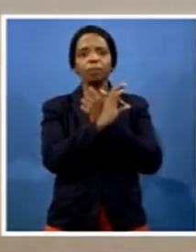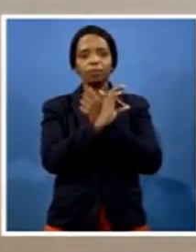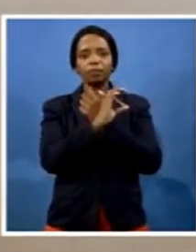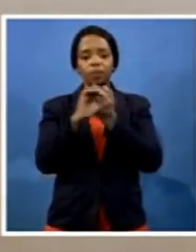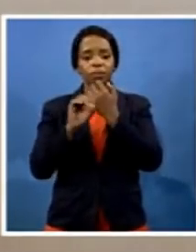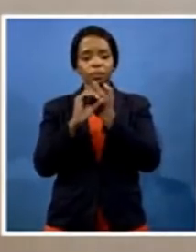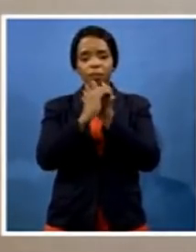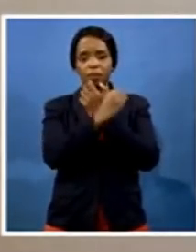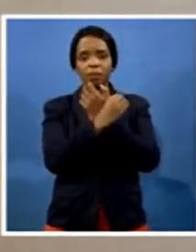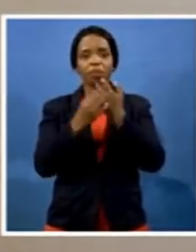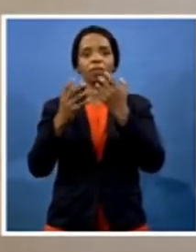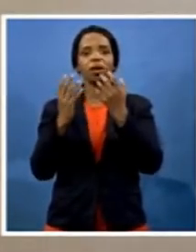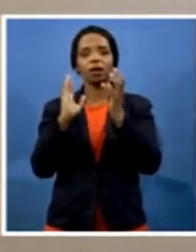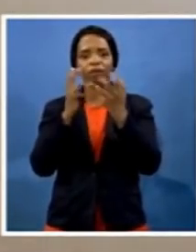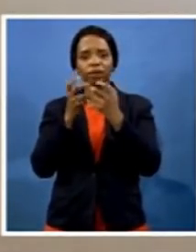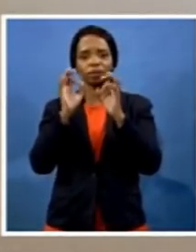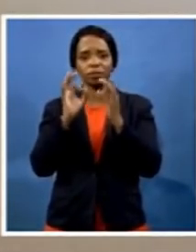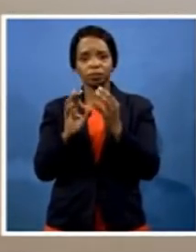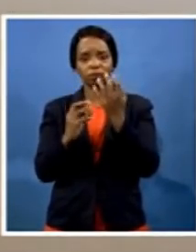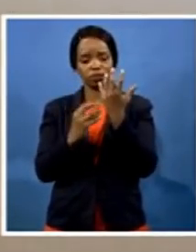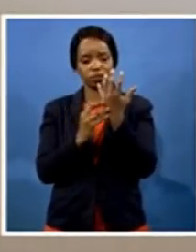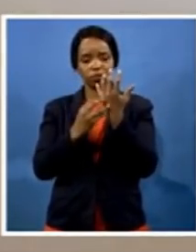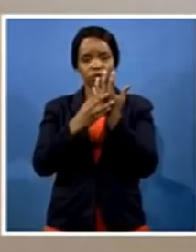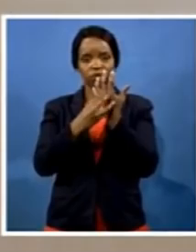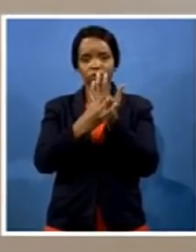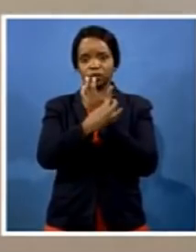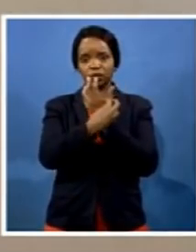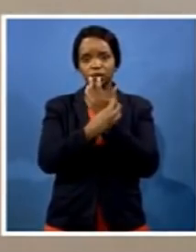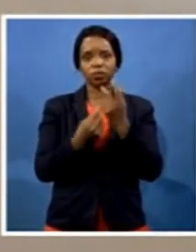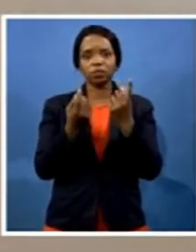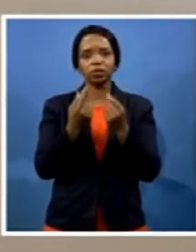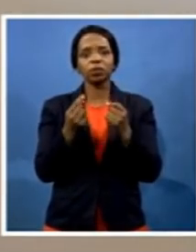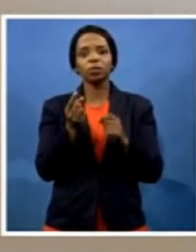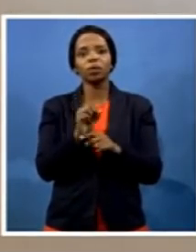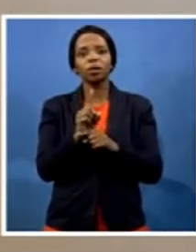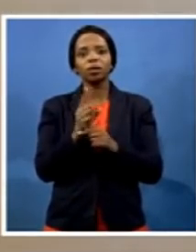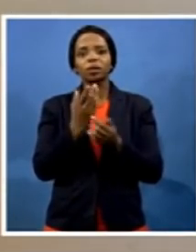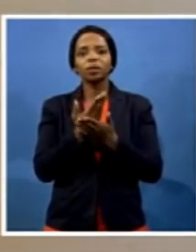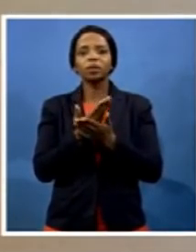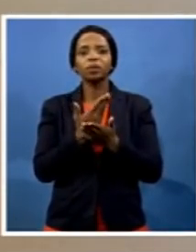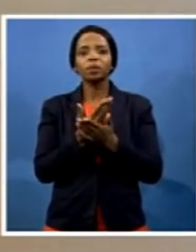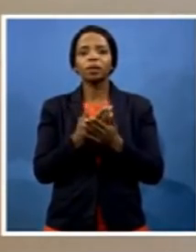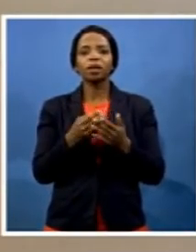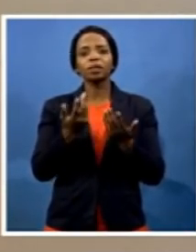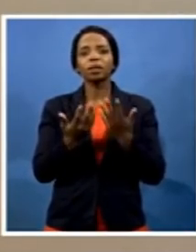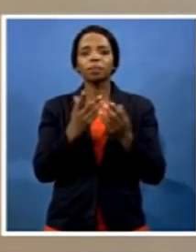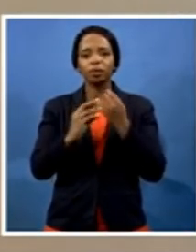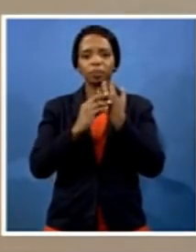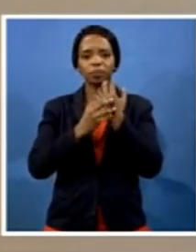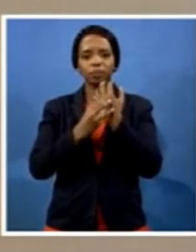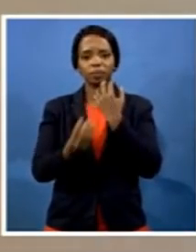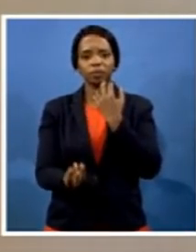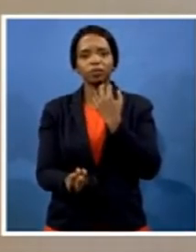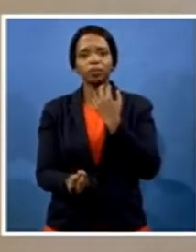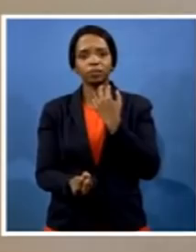mouth. And what you can do is you can also clean up these ventilators if you want. This comes out, and then if you want to sanitize or